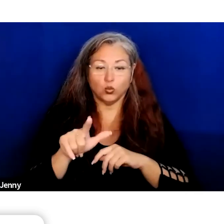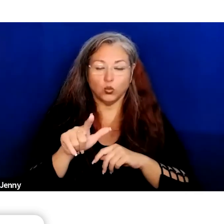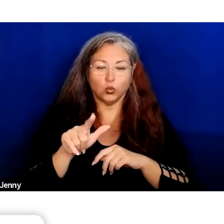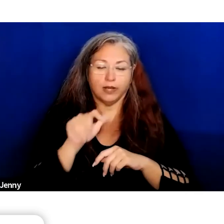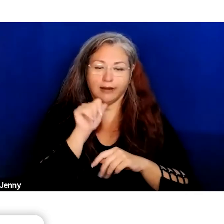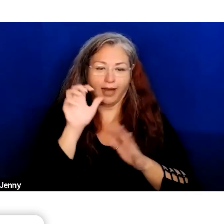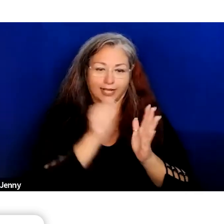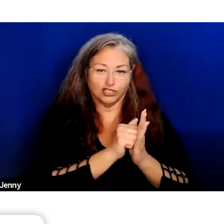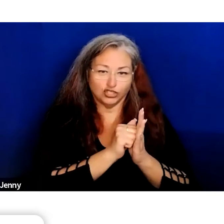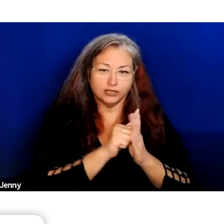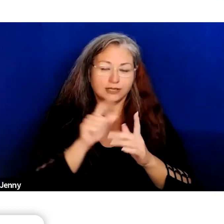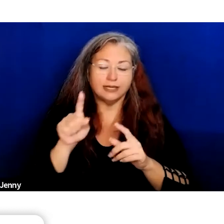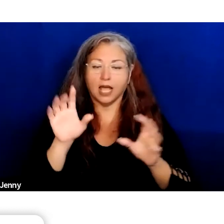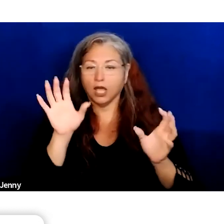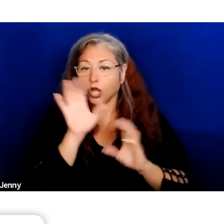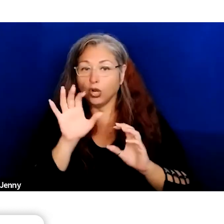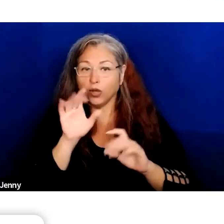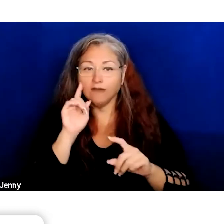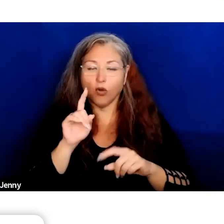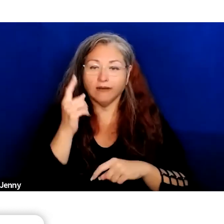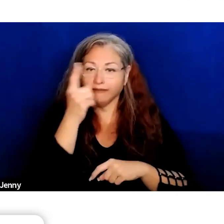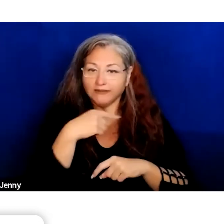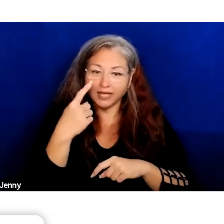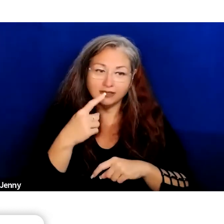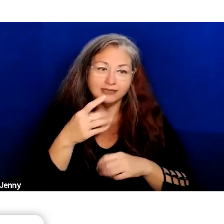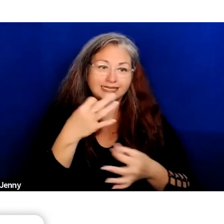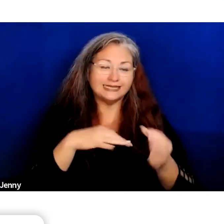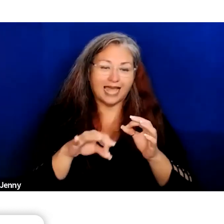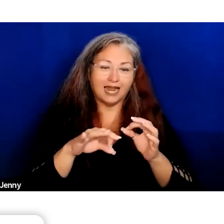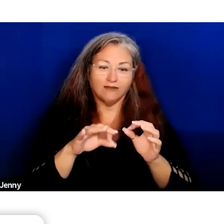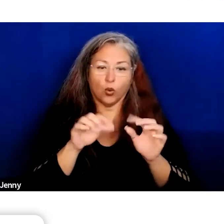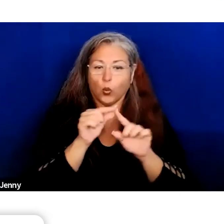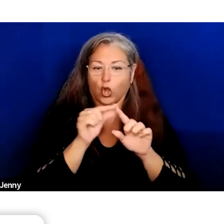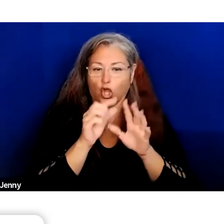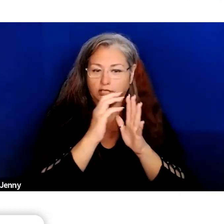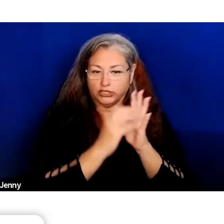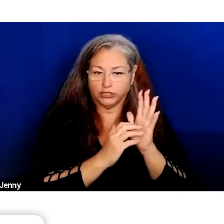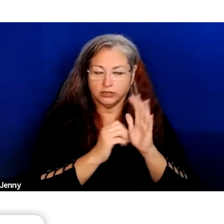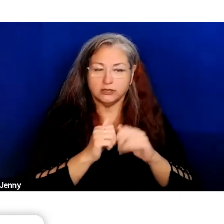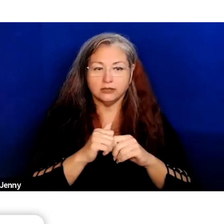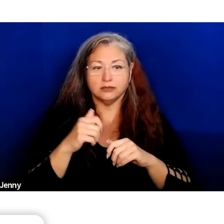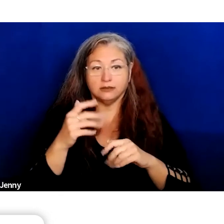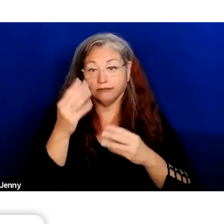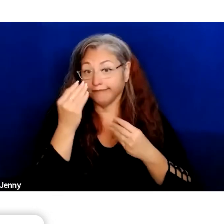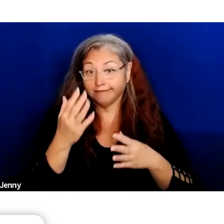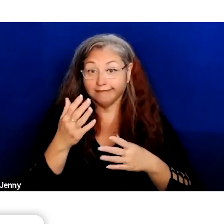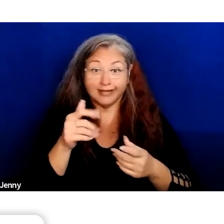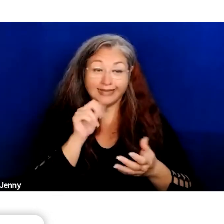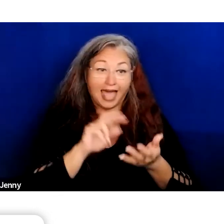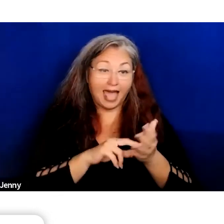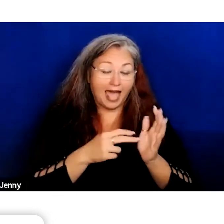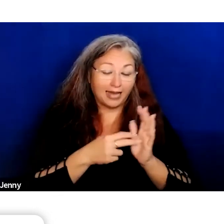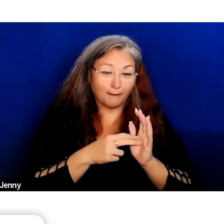up either. They're looking for faces as opposed to writing. I want to share that that doesn't mean that you're not